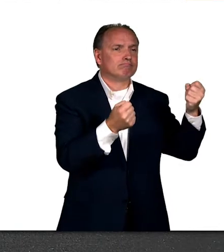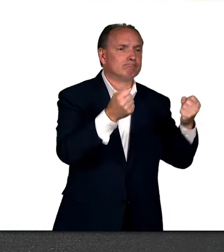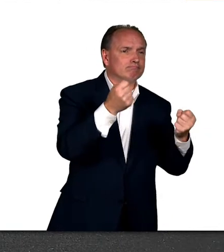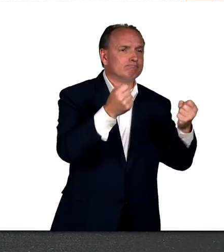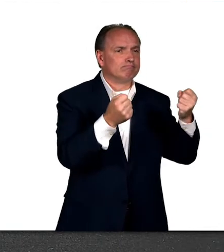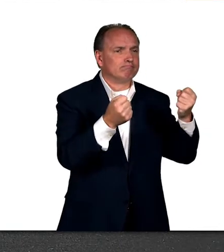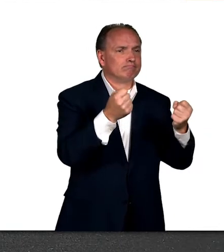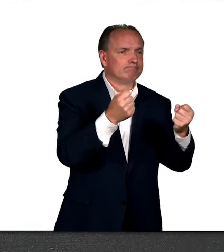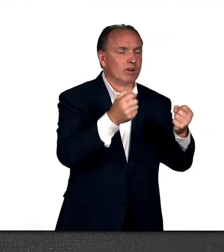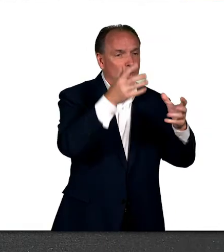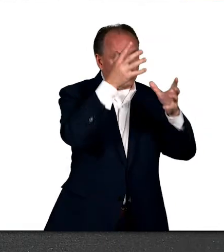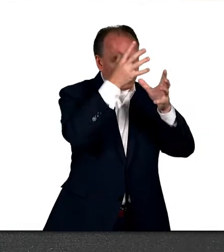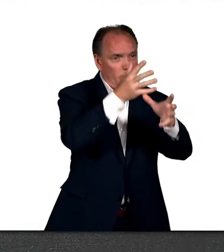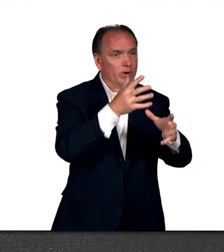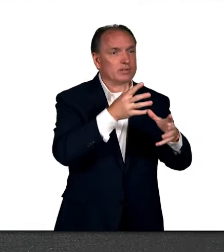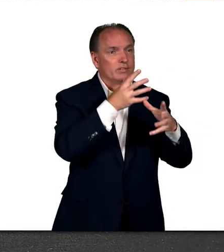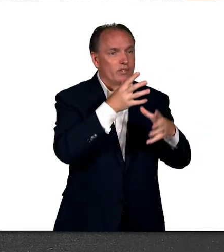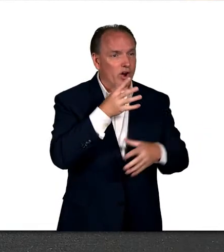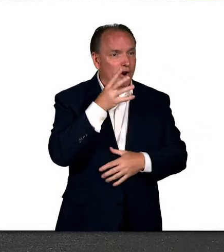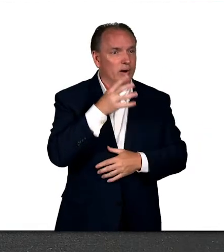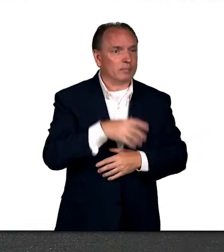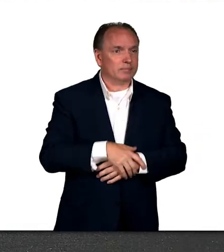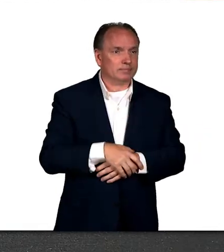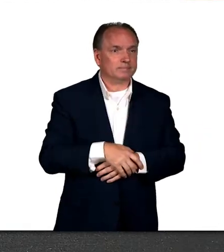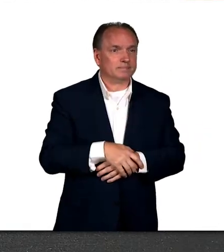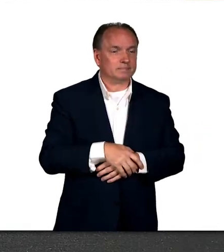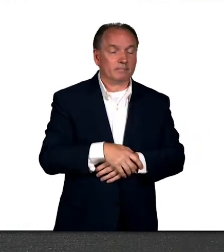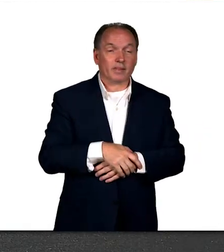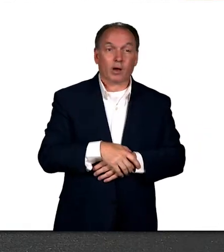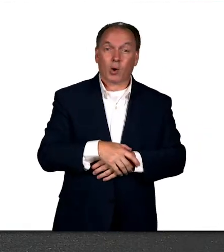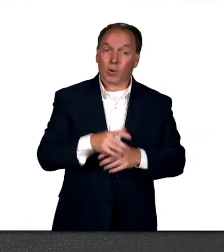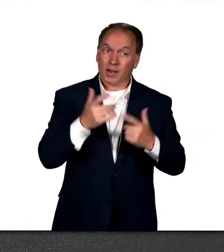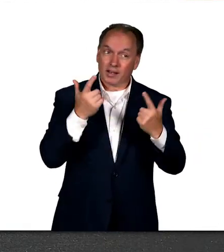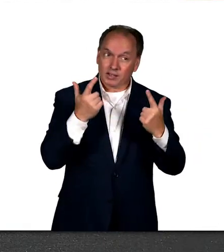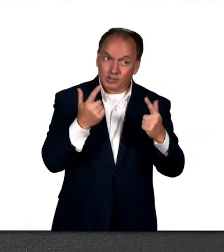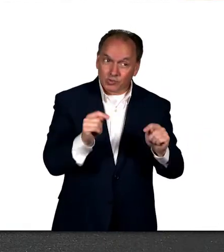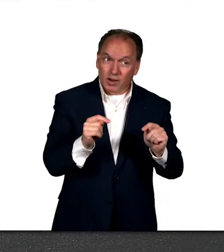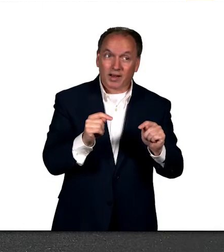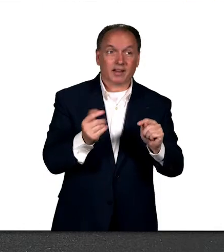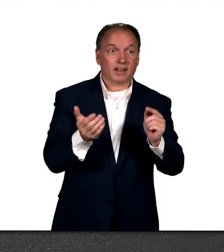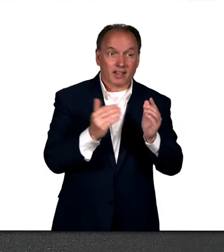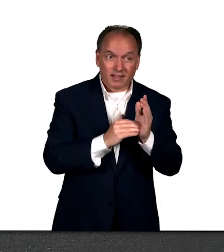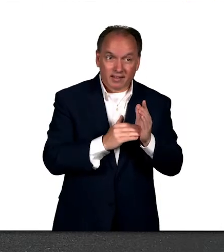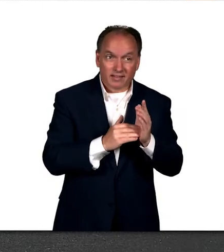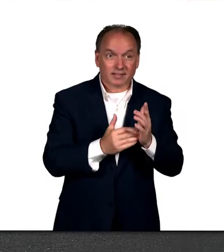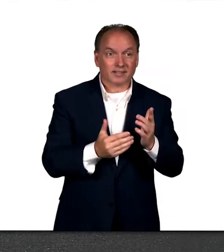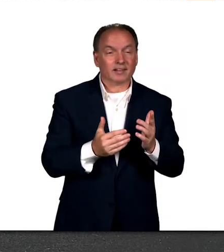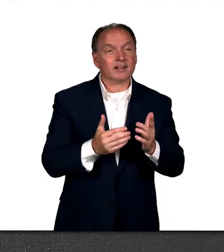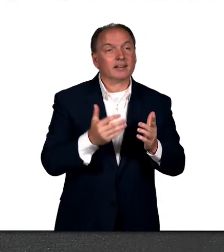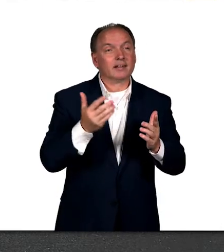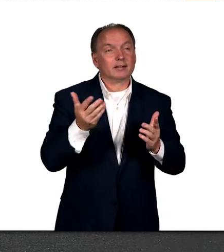On the way to Grandpa's farm. All right, let's try another one. Here we go.